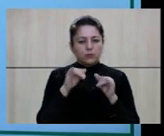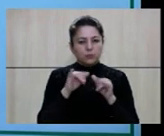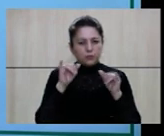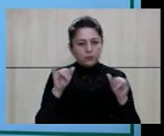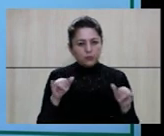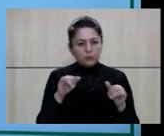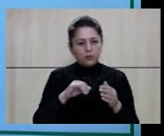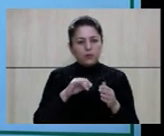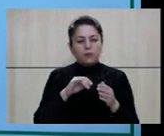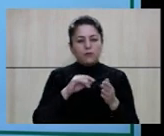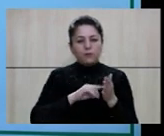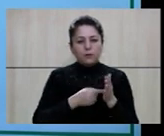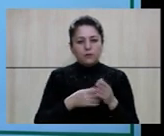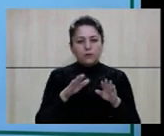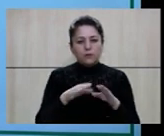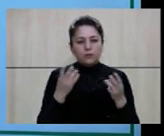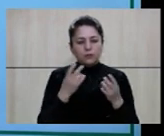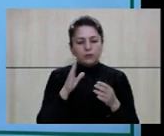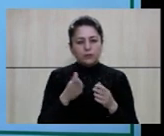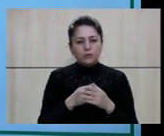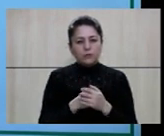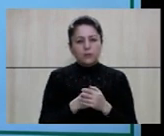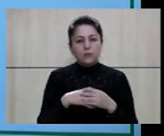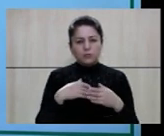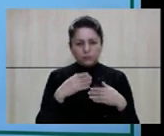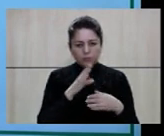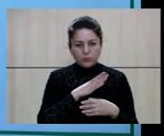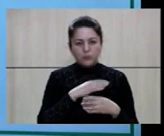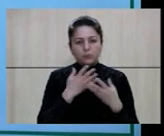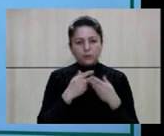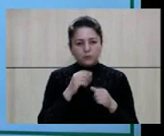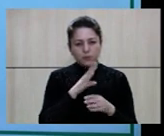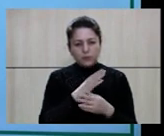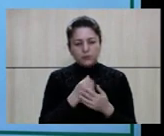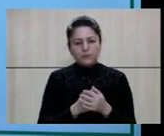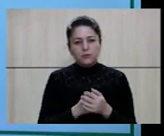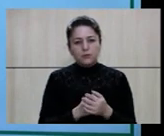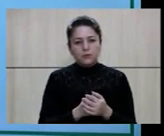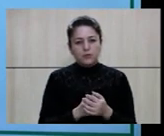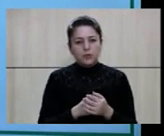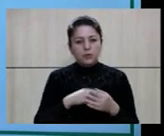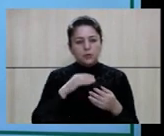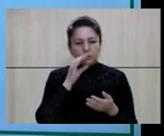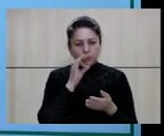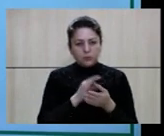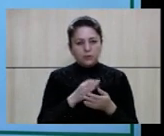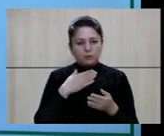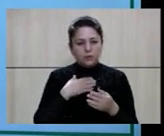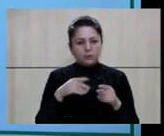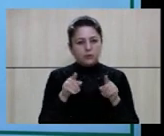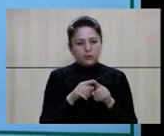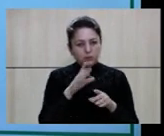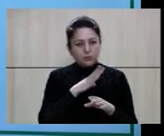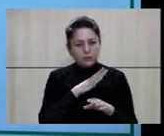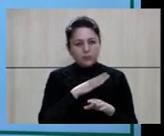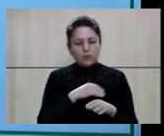ko'paytmadan virgulni joylang. Xo'sh, bo'ldimi? Hisobladingizmi? Natija sizda ham shunday chiqdimi?